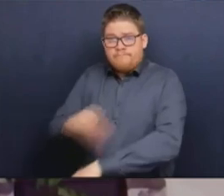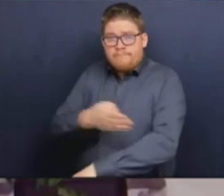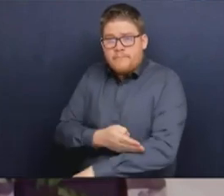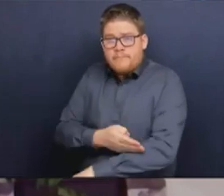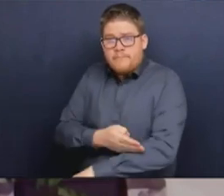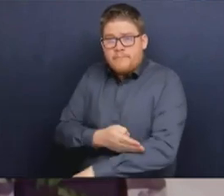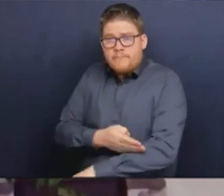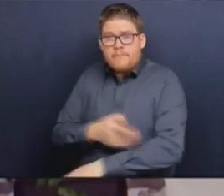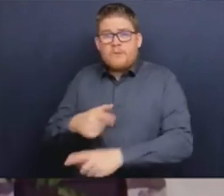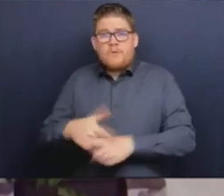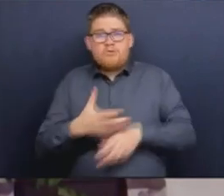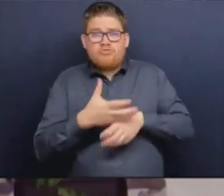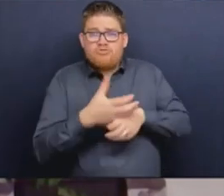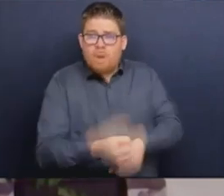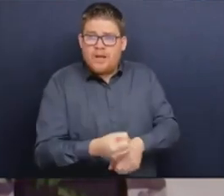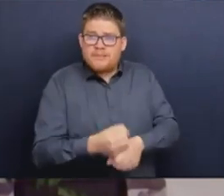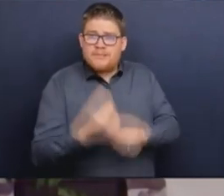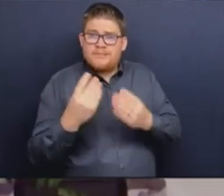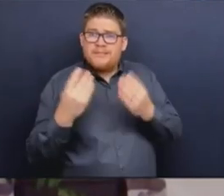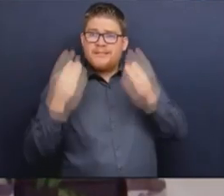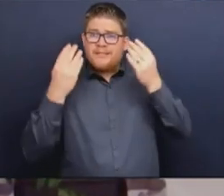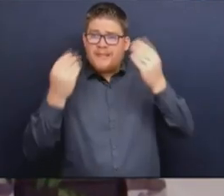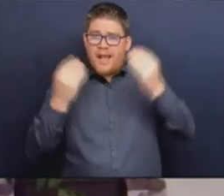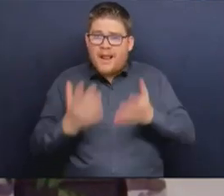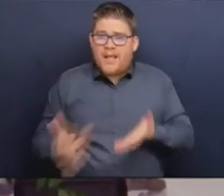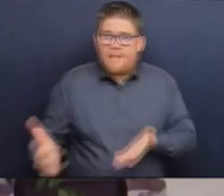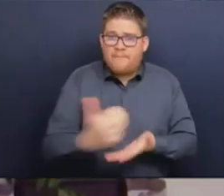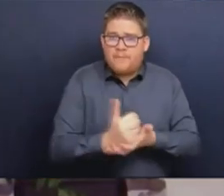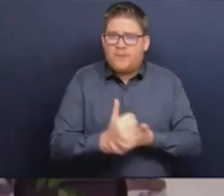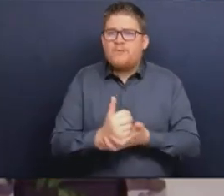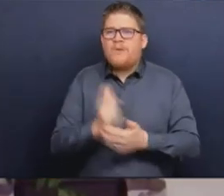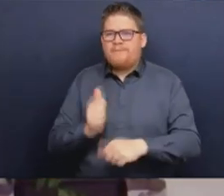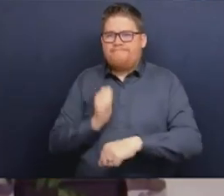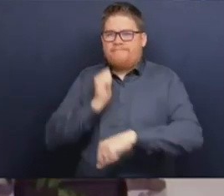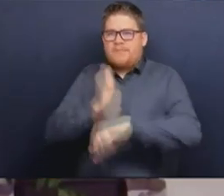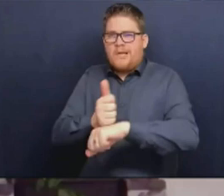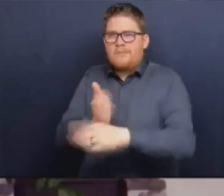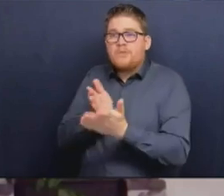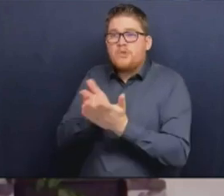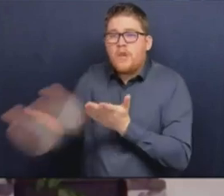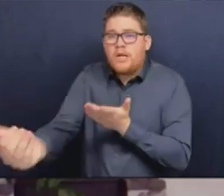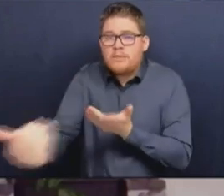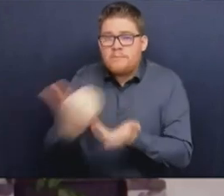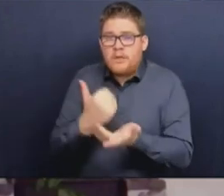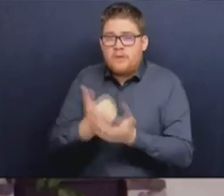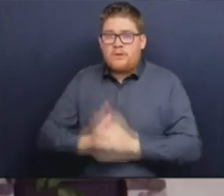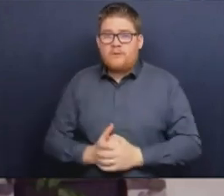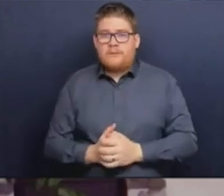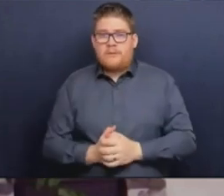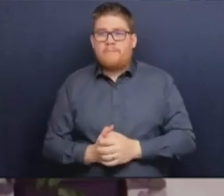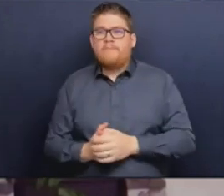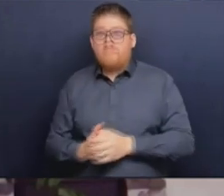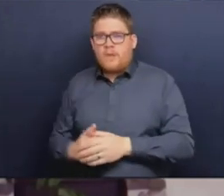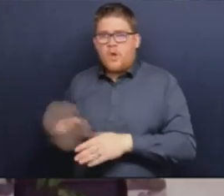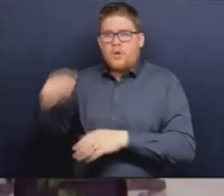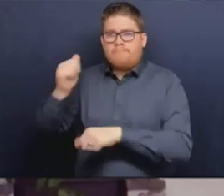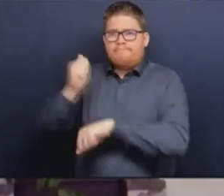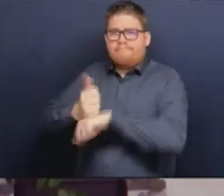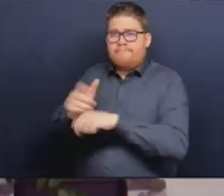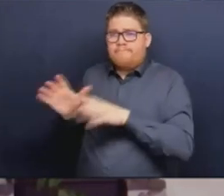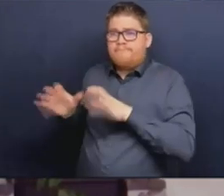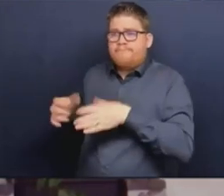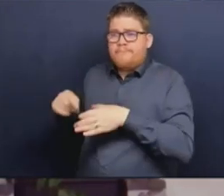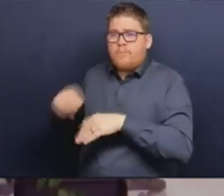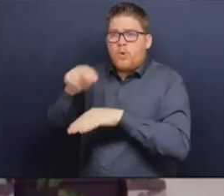accountability and transparency and include oversight. As we have said many times over and over, nothing about